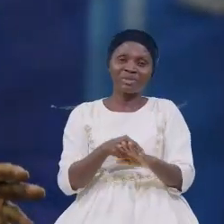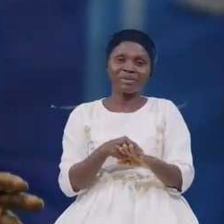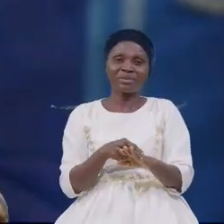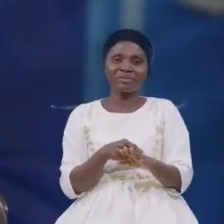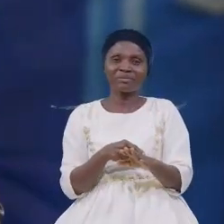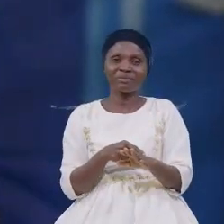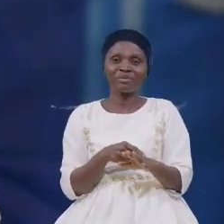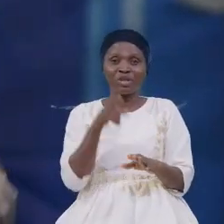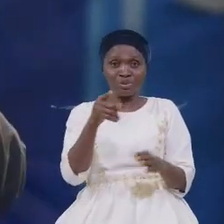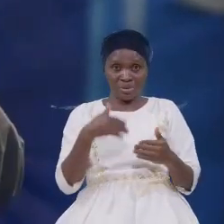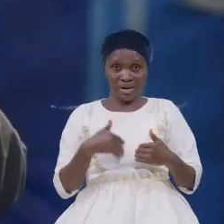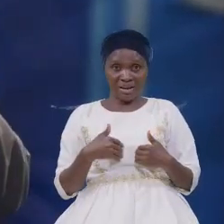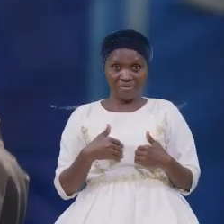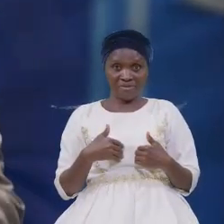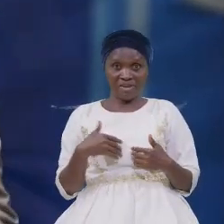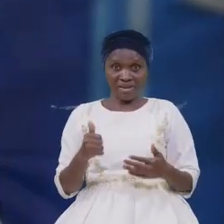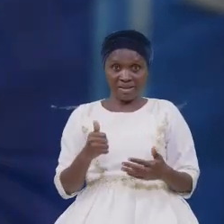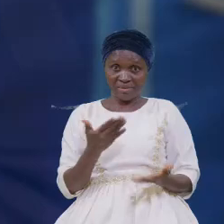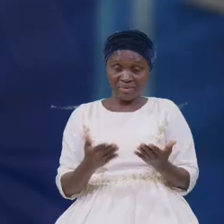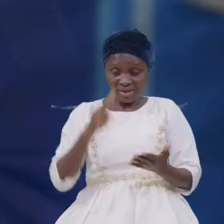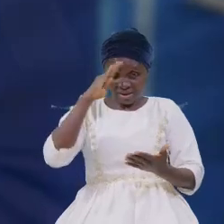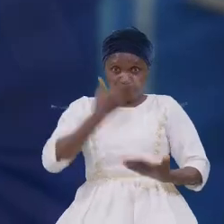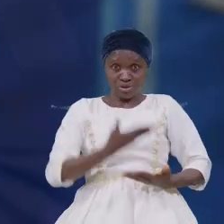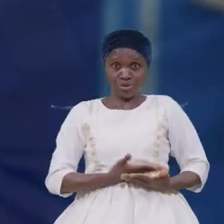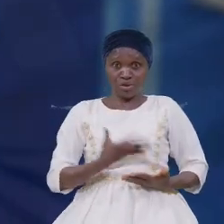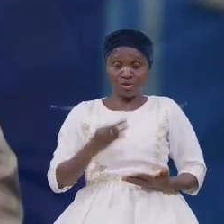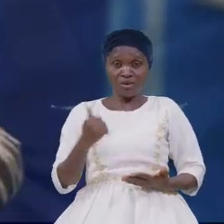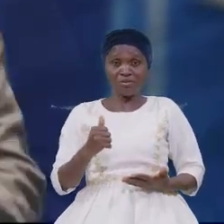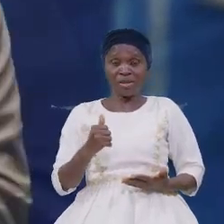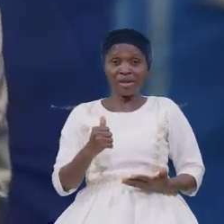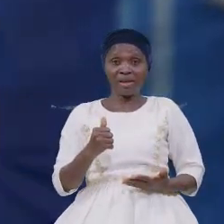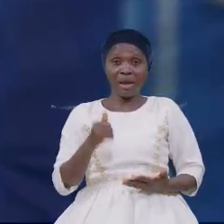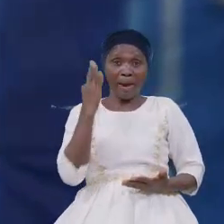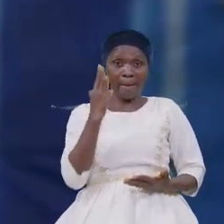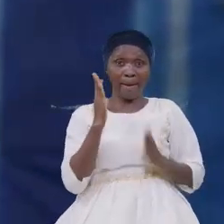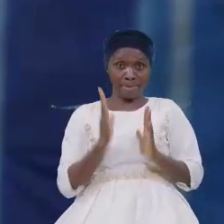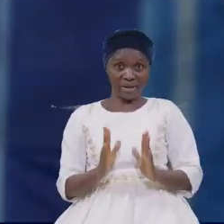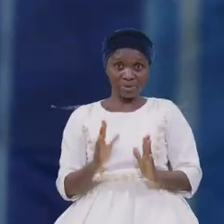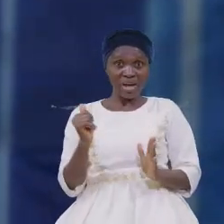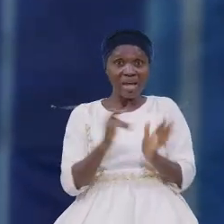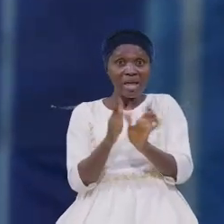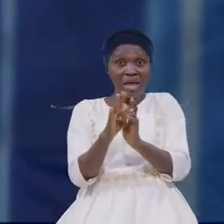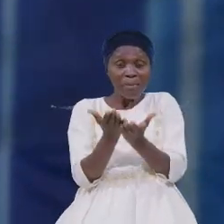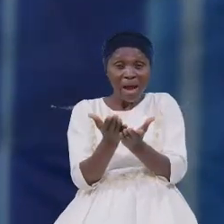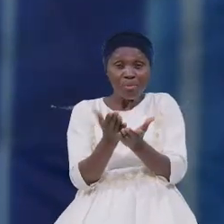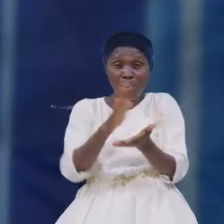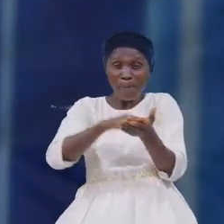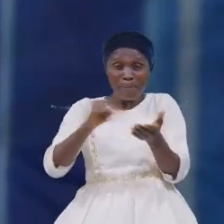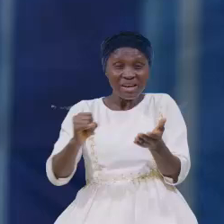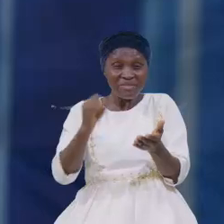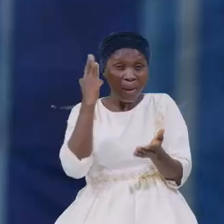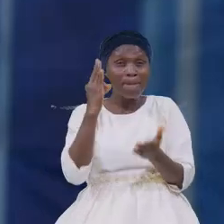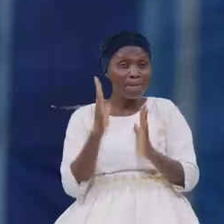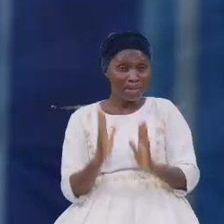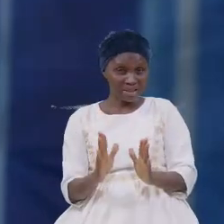son of a pastor, Bible believing pastor, and you know, they are protected, they read the Bible,